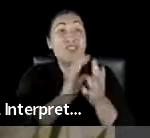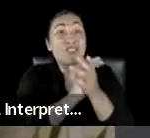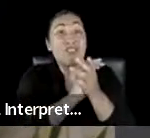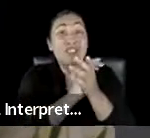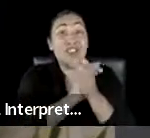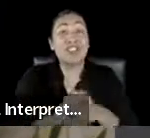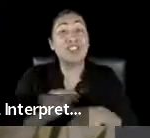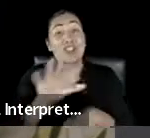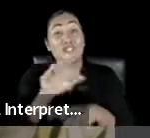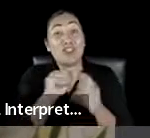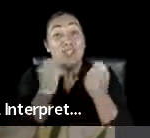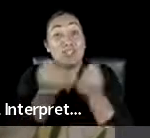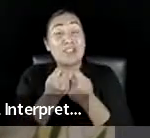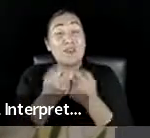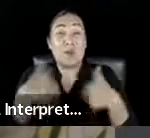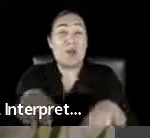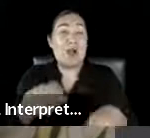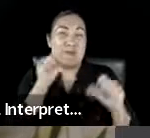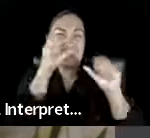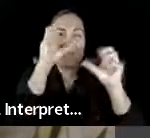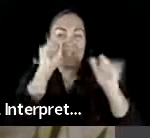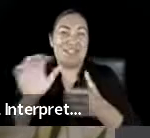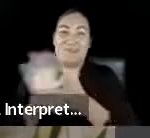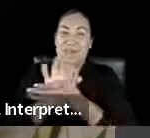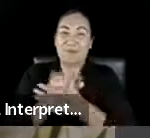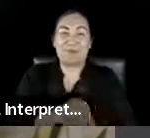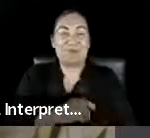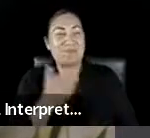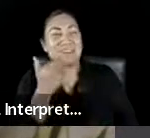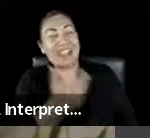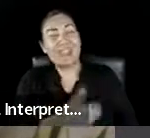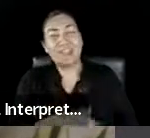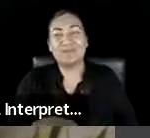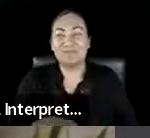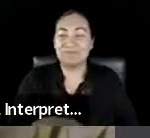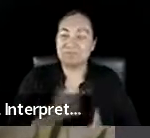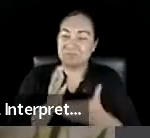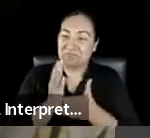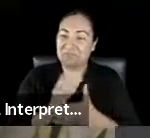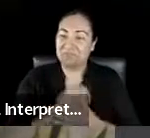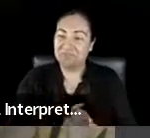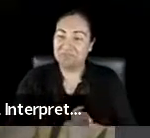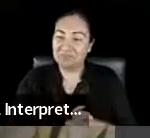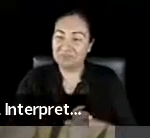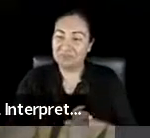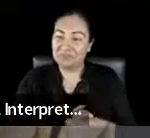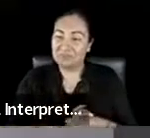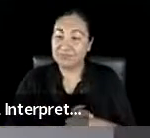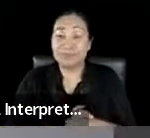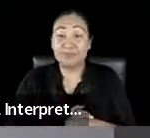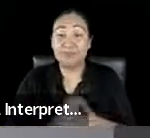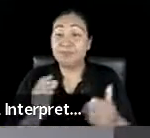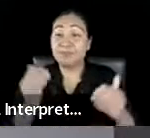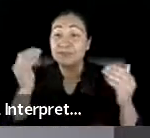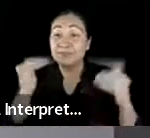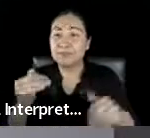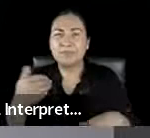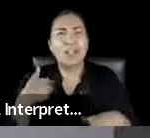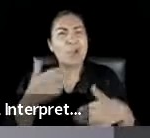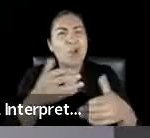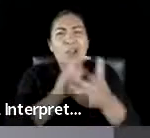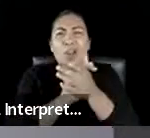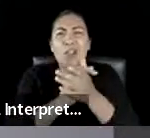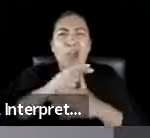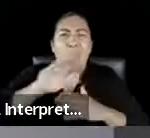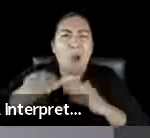congratulations to you and your teammates on an amazing film. Thank you. All right. So moving on, I just want to congratulate